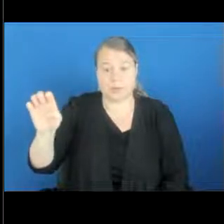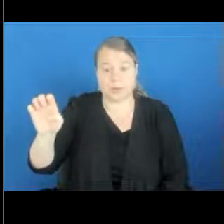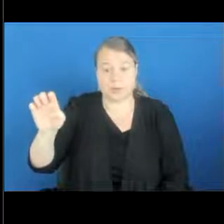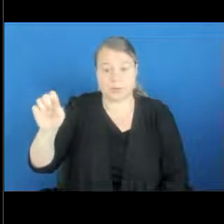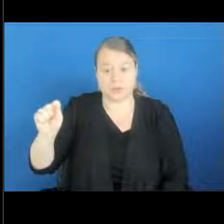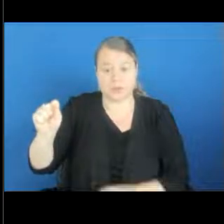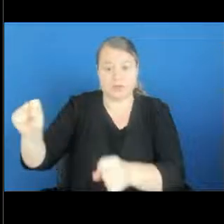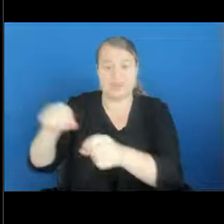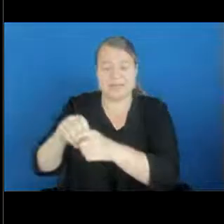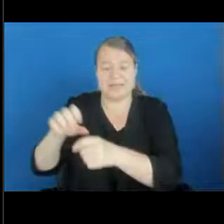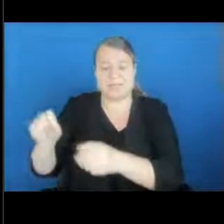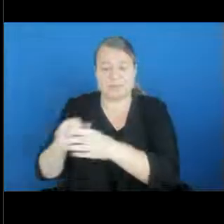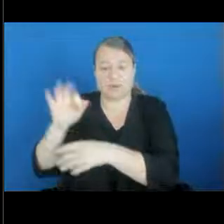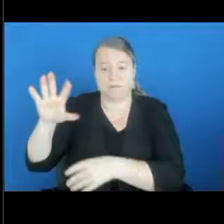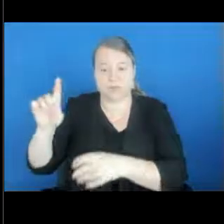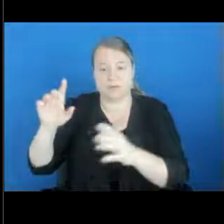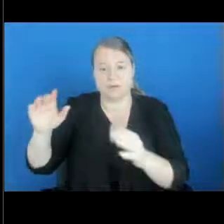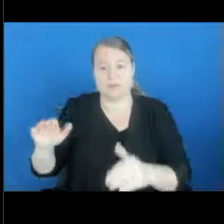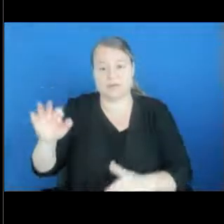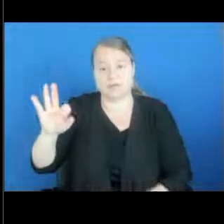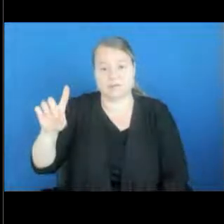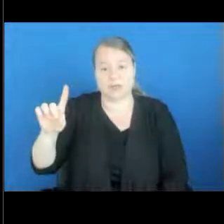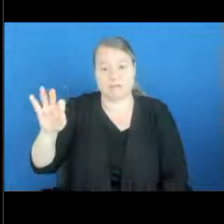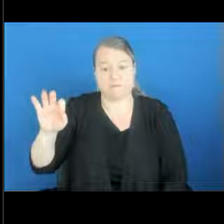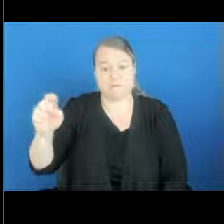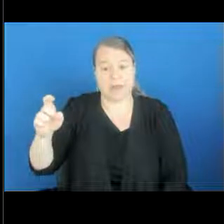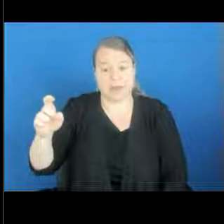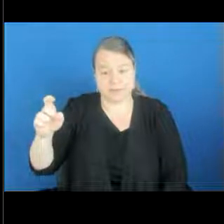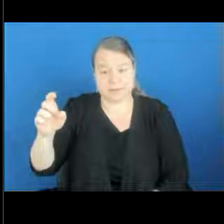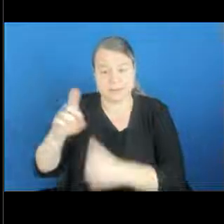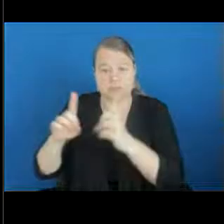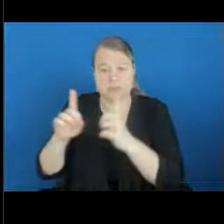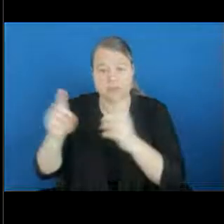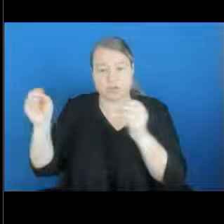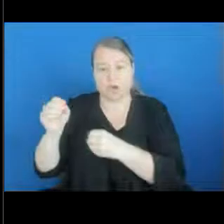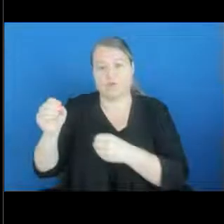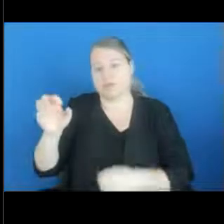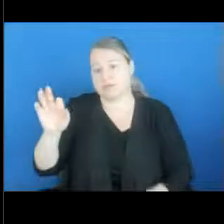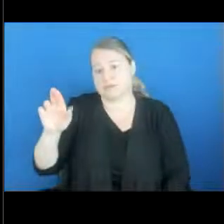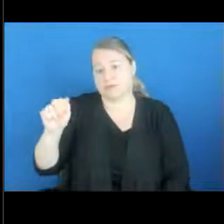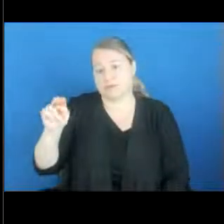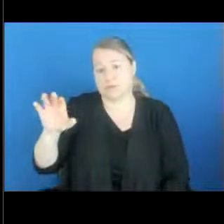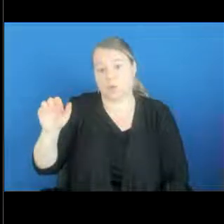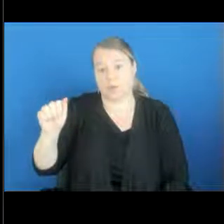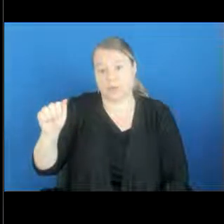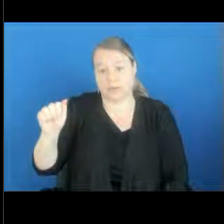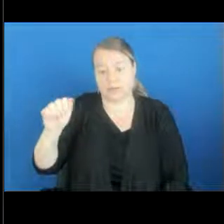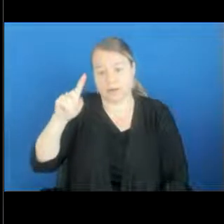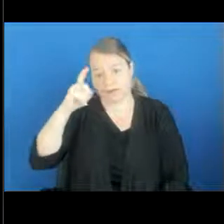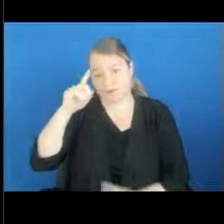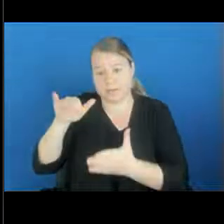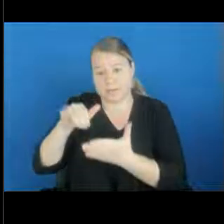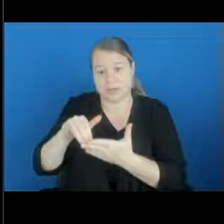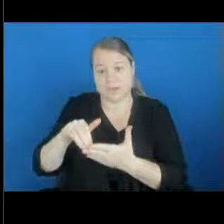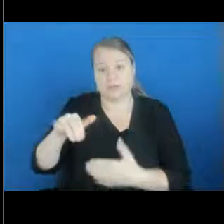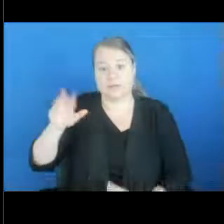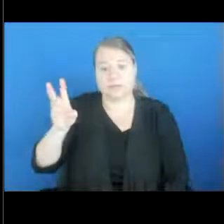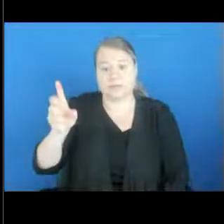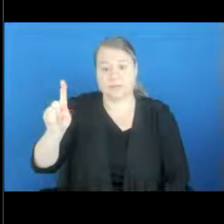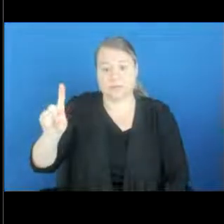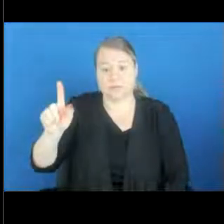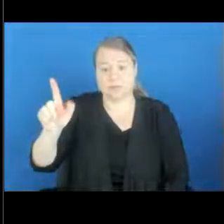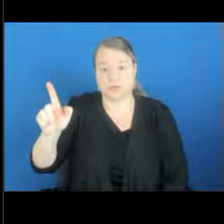and at Fairfax County Supervisor Luss Lee District Office at the Franconia Government Center located at 6121